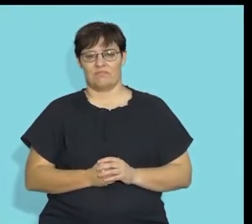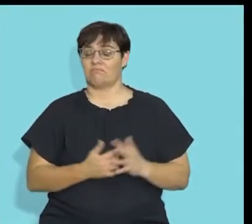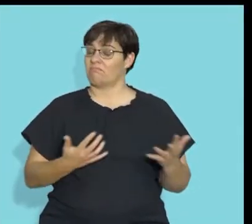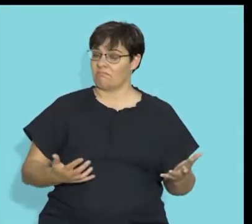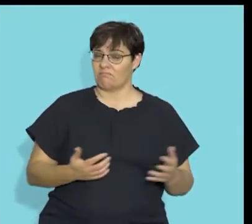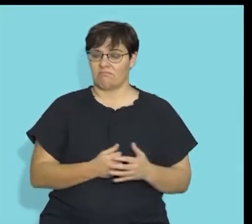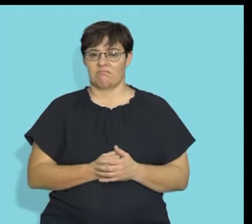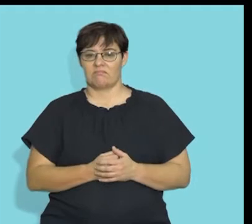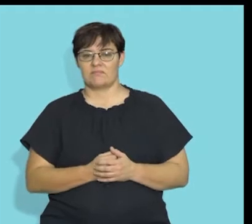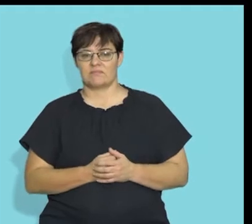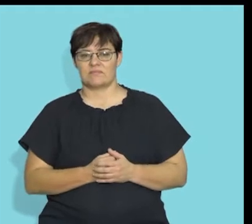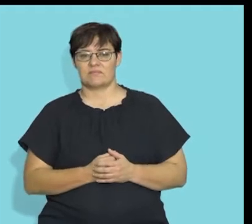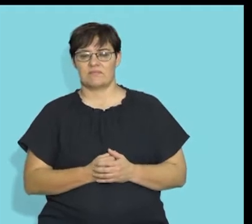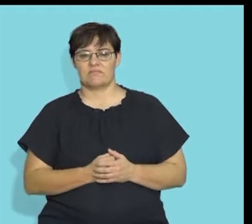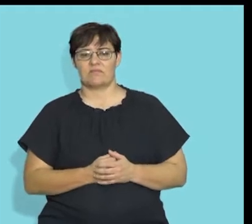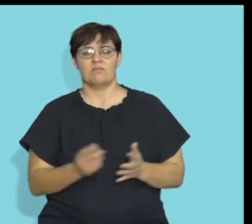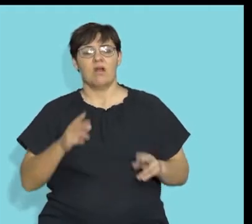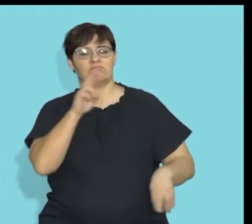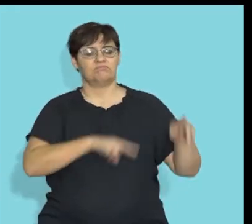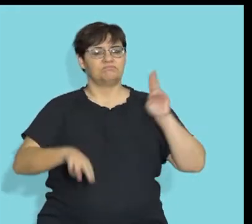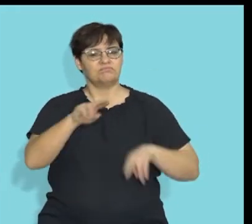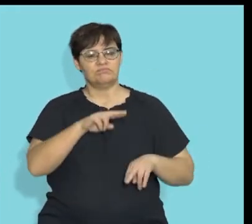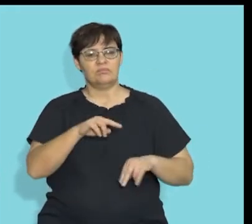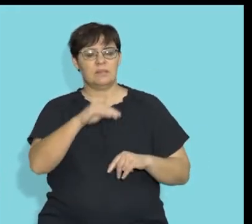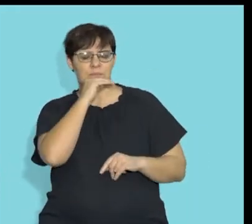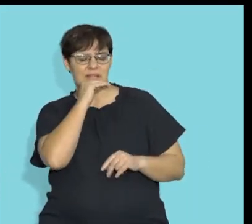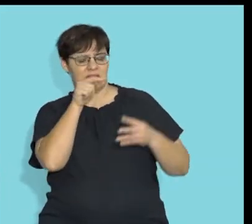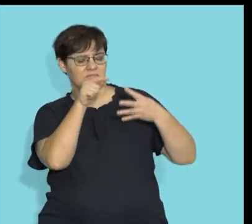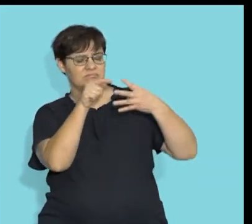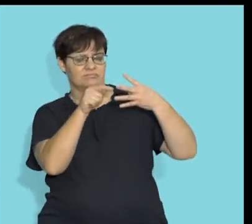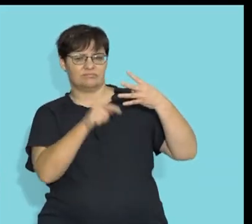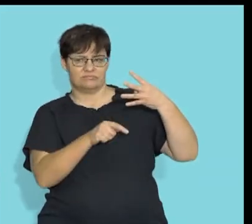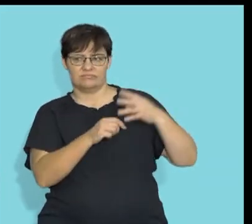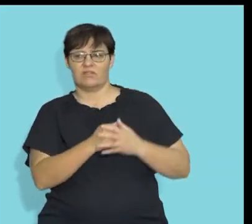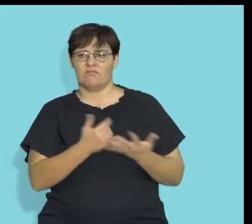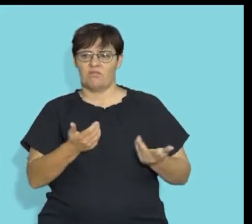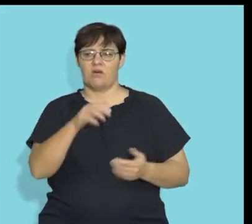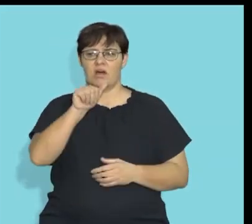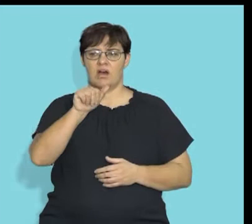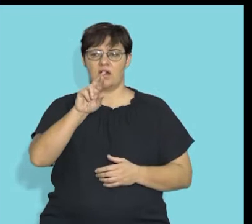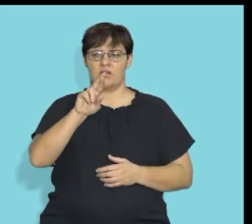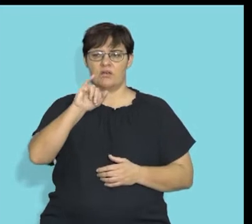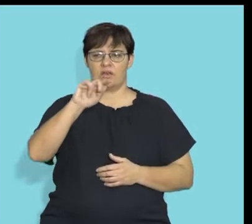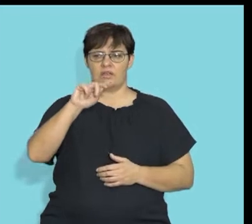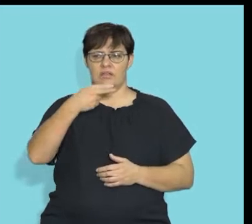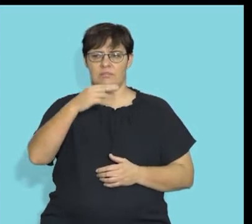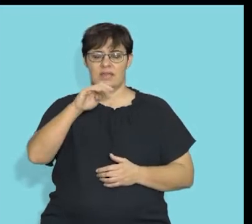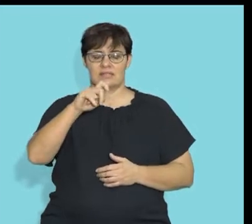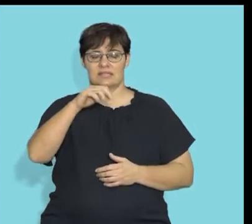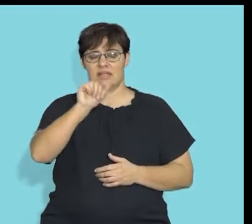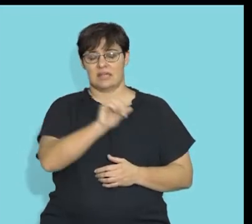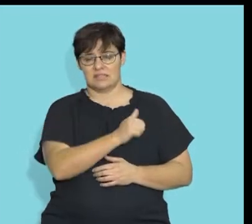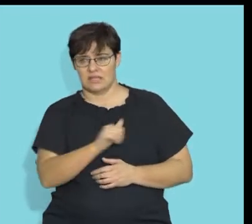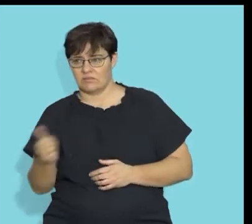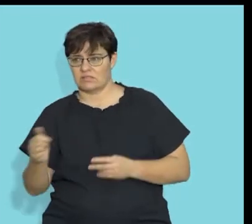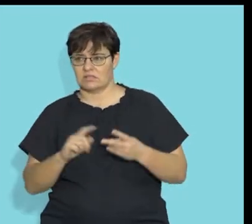So everybody, I'm going to start by revising the definitions for arithmetic series, or rather